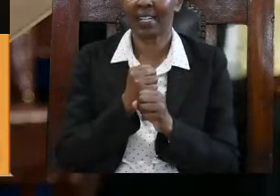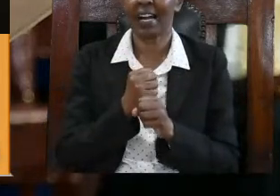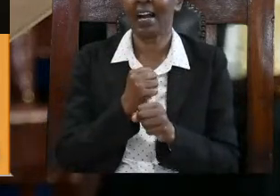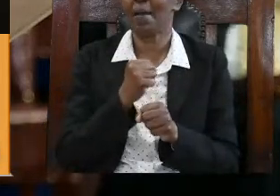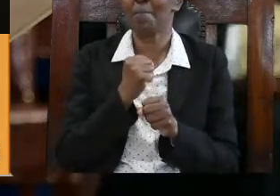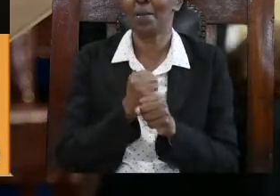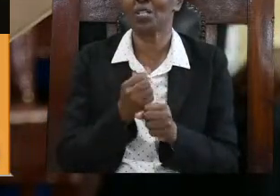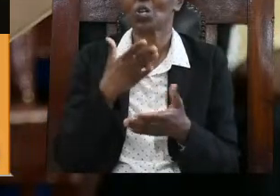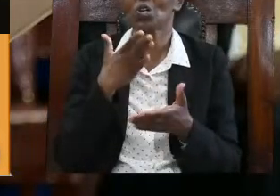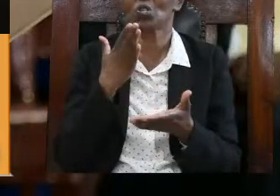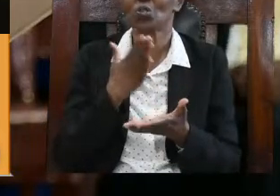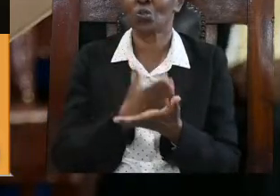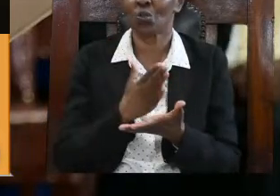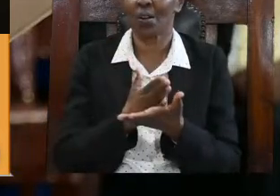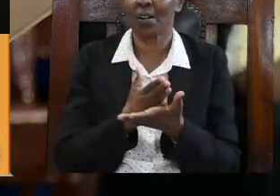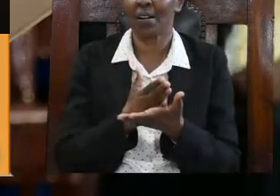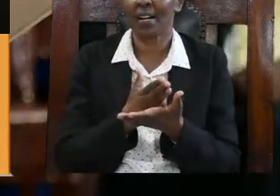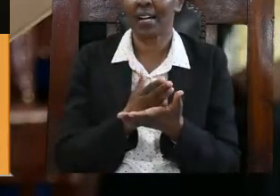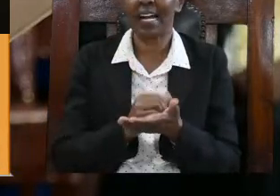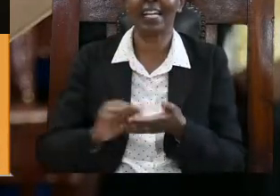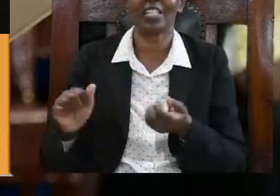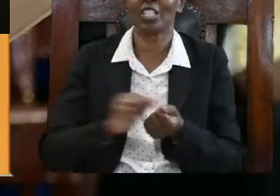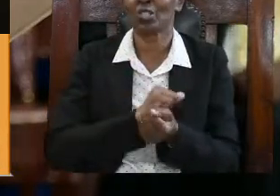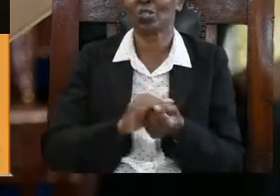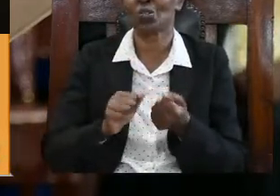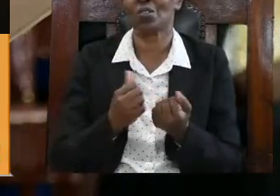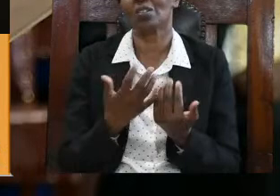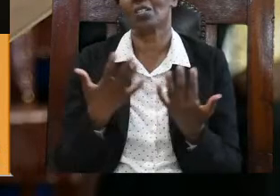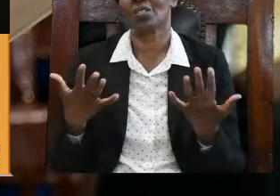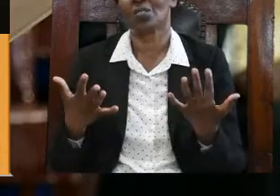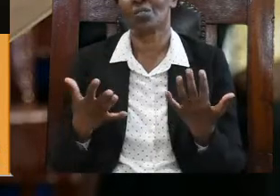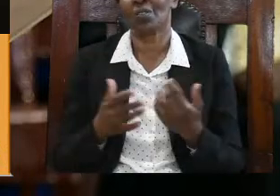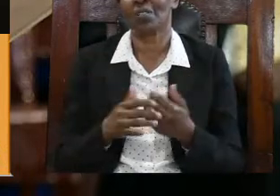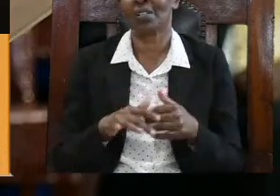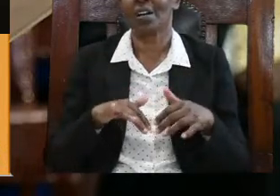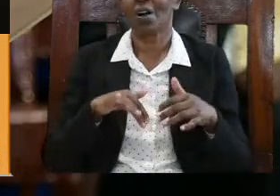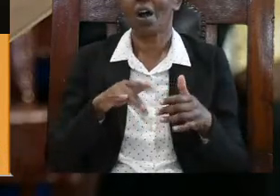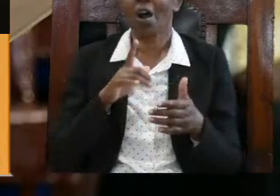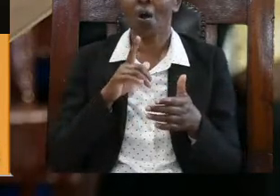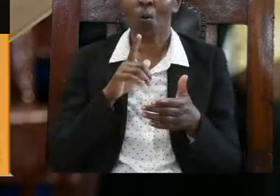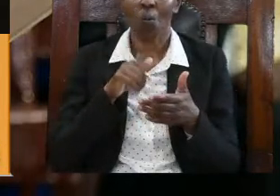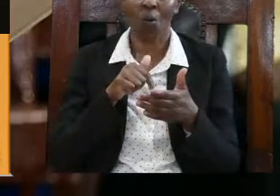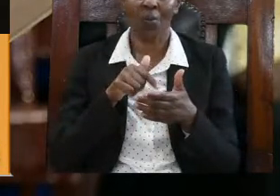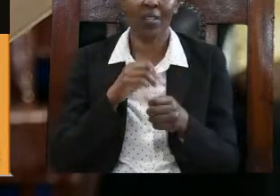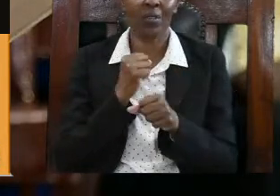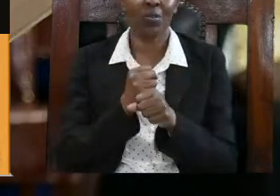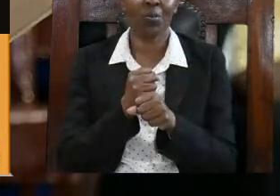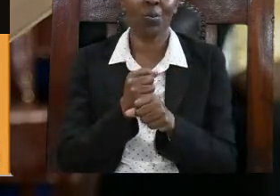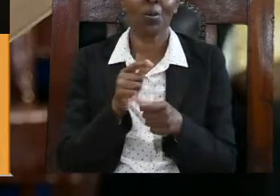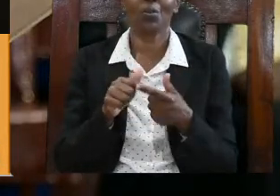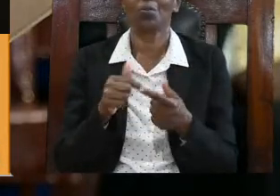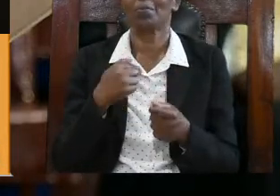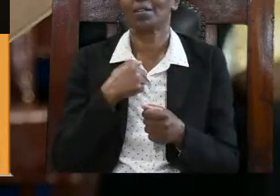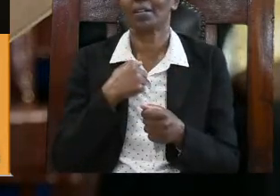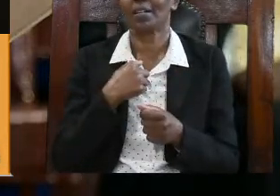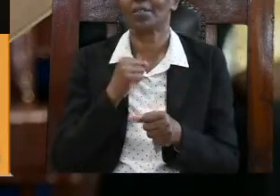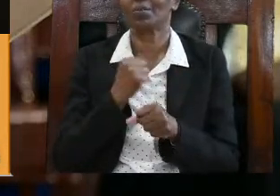nitamwaribia kazi. Unasema, I mean, these are weaknesses, unasema, vile ambavyo amenifanya, nitafanya vivyo.